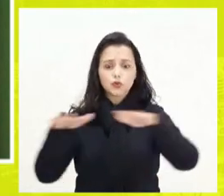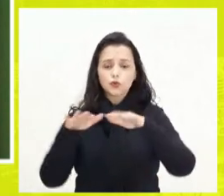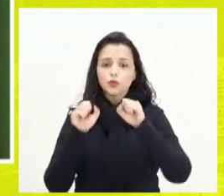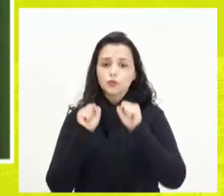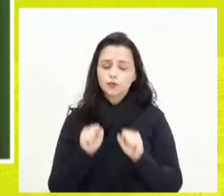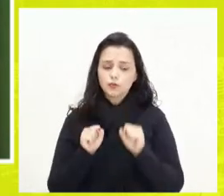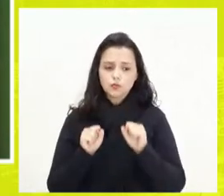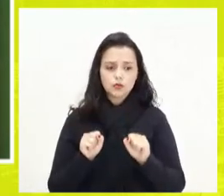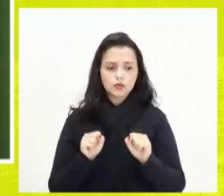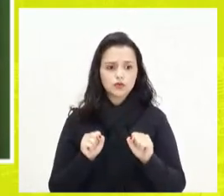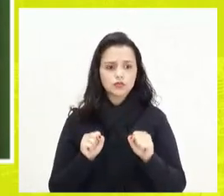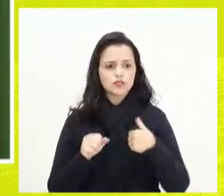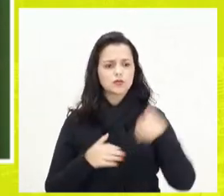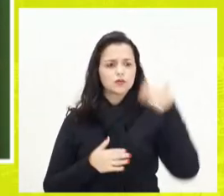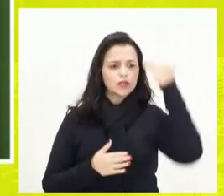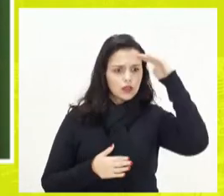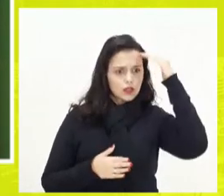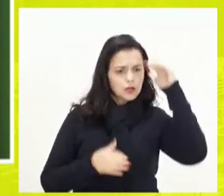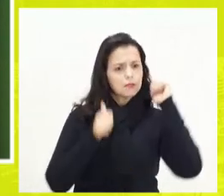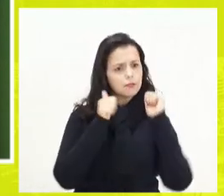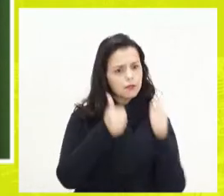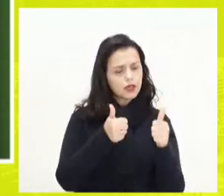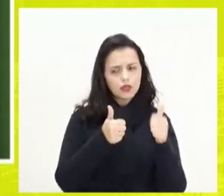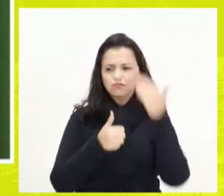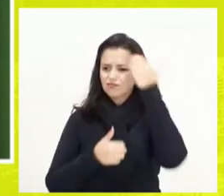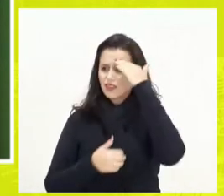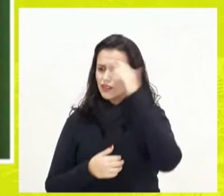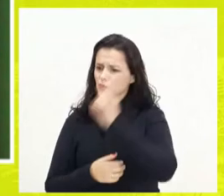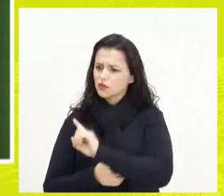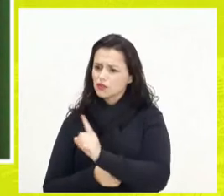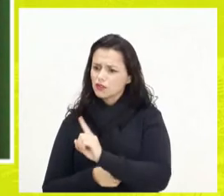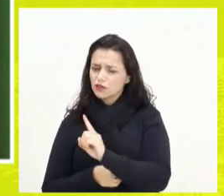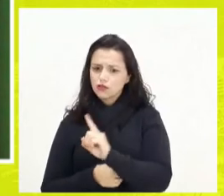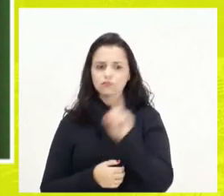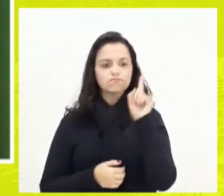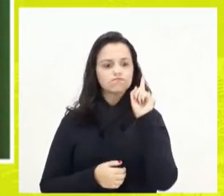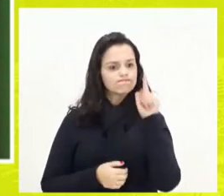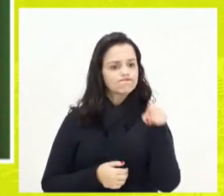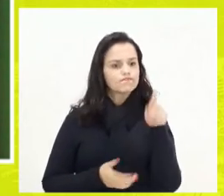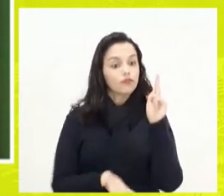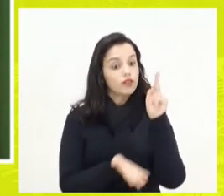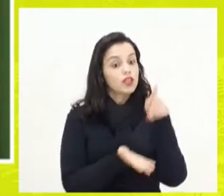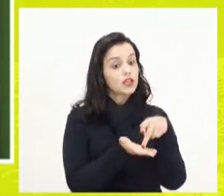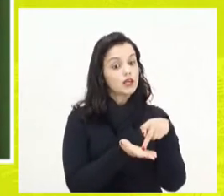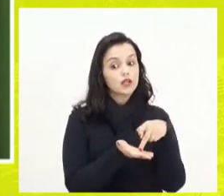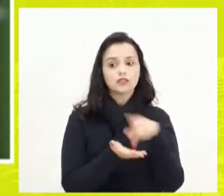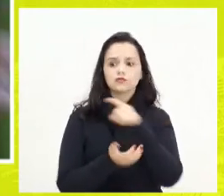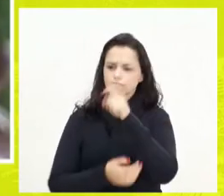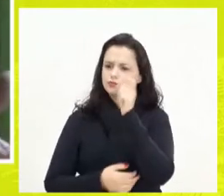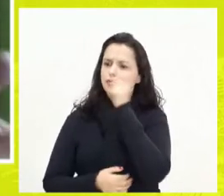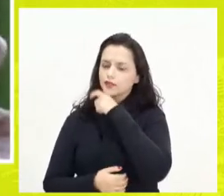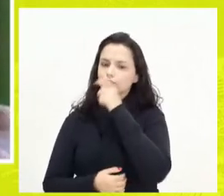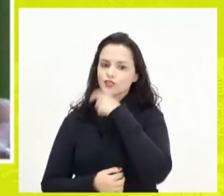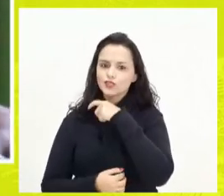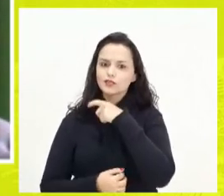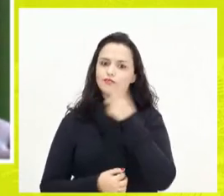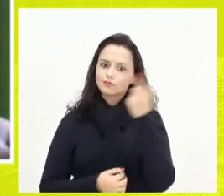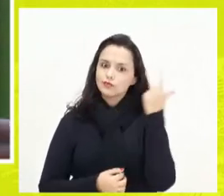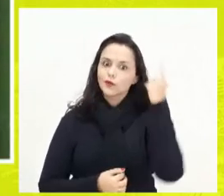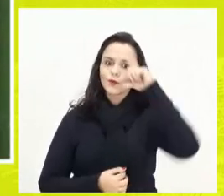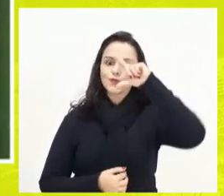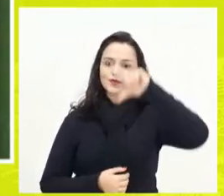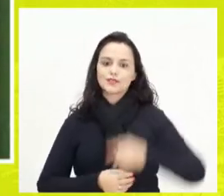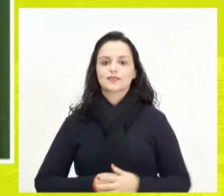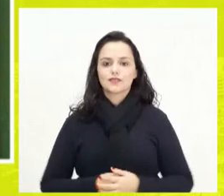in order that citizens should be able to say i don't understand it is this true is this false